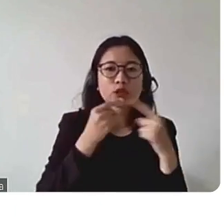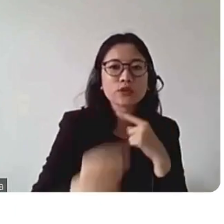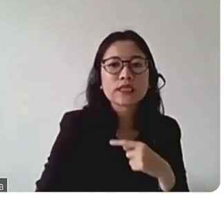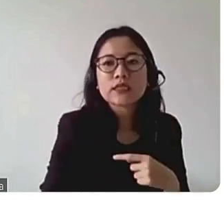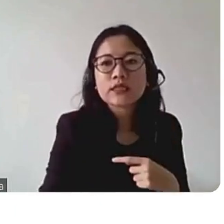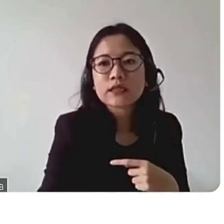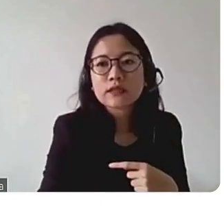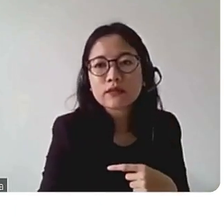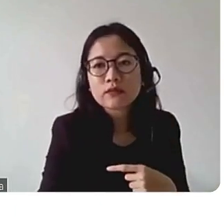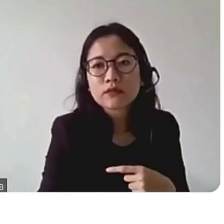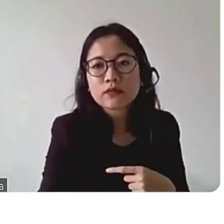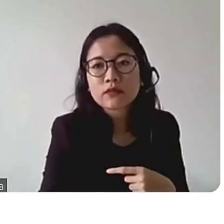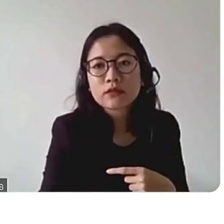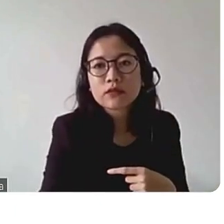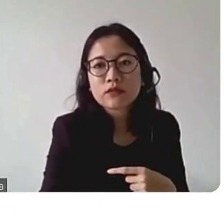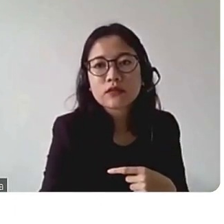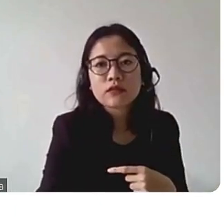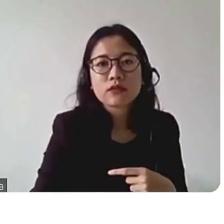awareness, foster collaboration, and provide education.